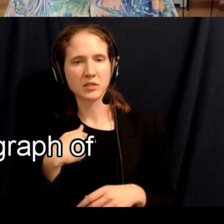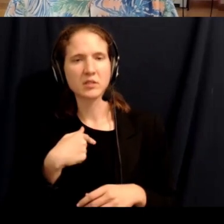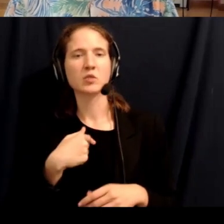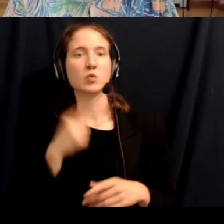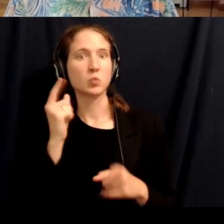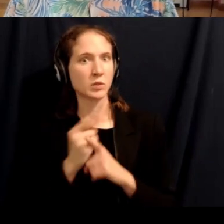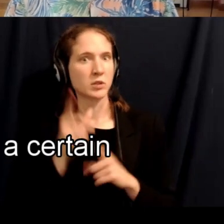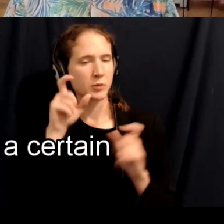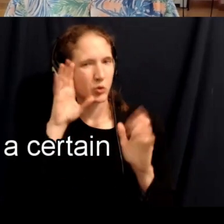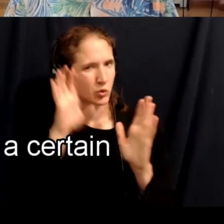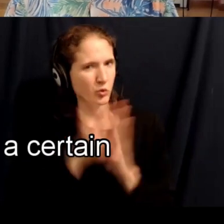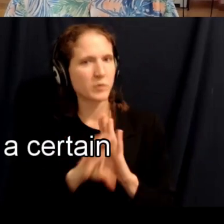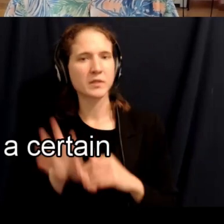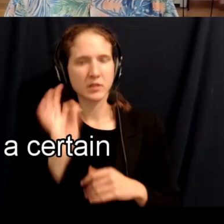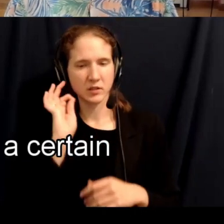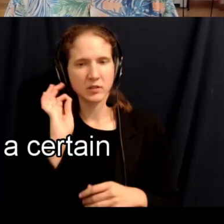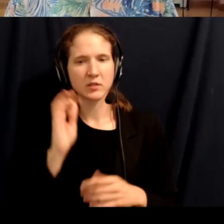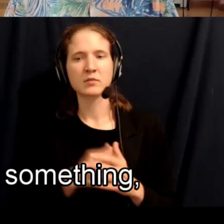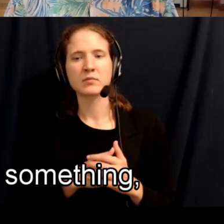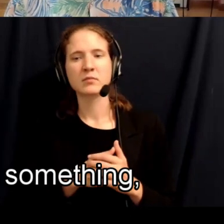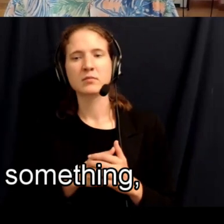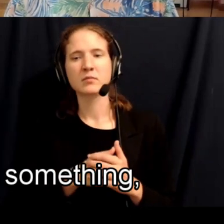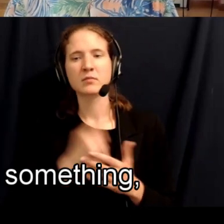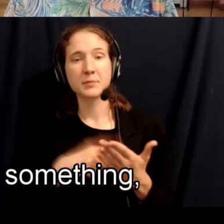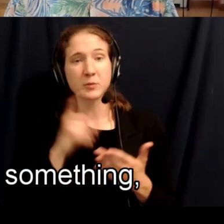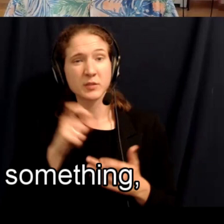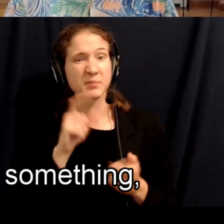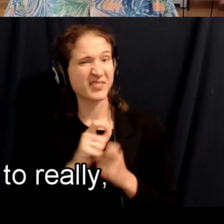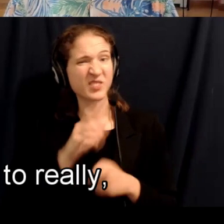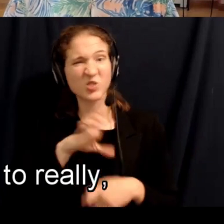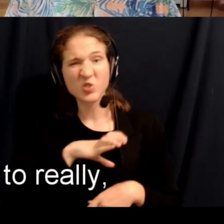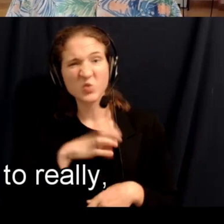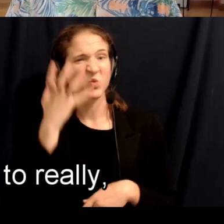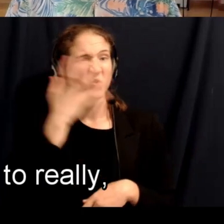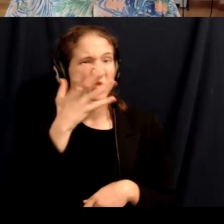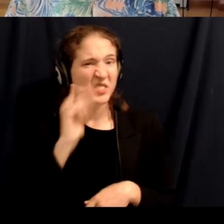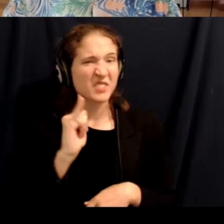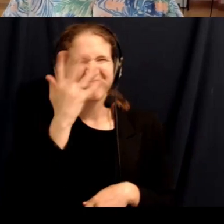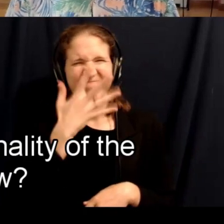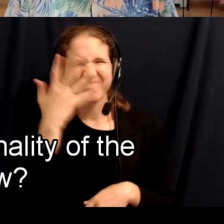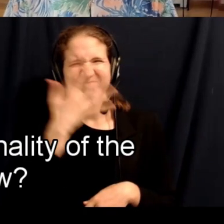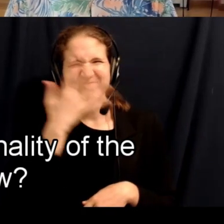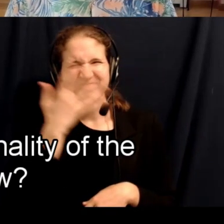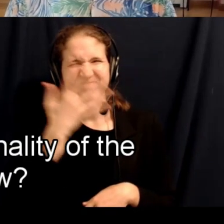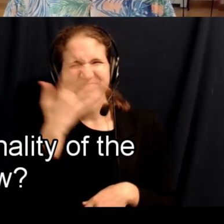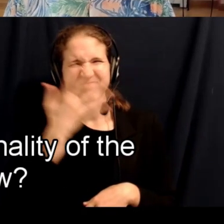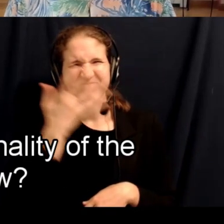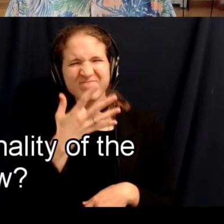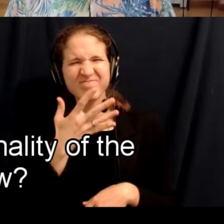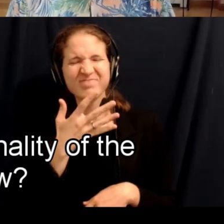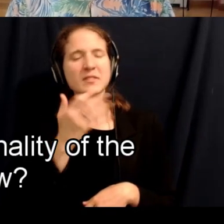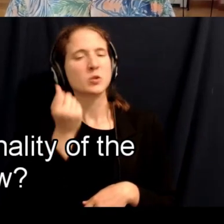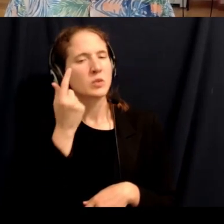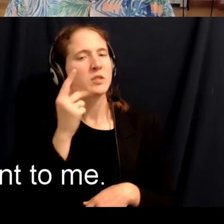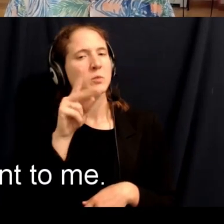of somebody. Sometimes it has to be a certain character, the way they're looking or something. There's something that has to really so you can get the personality of the